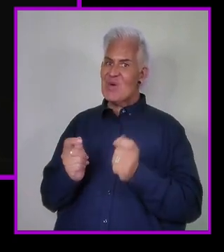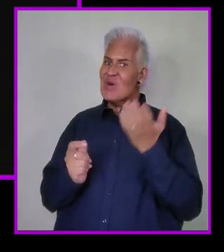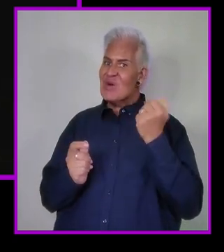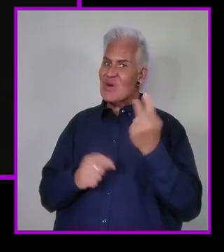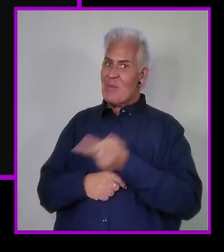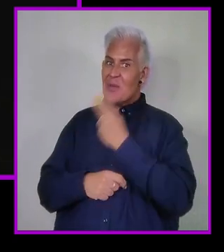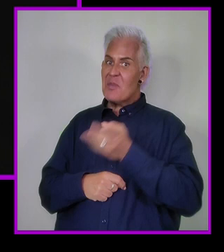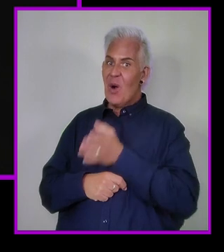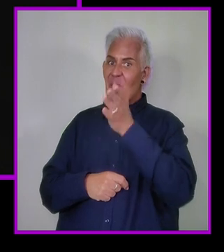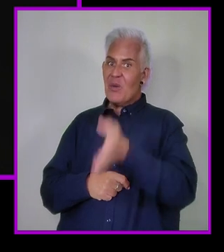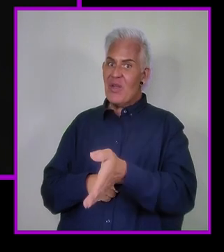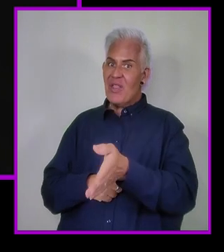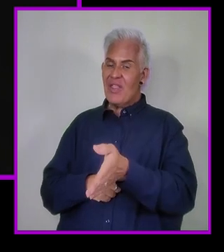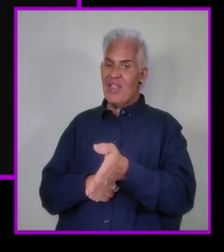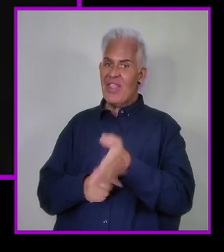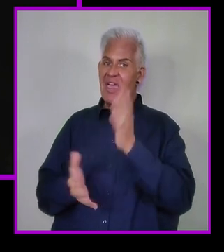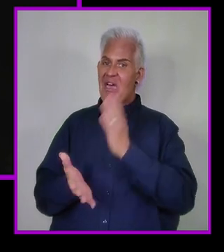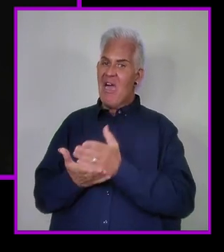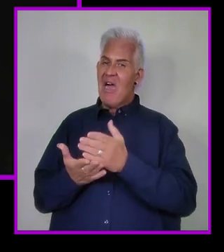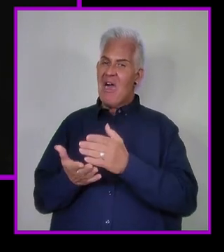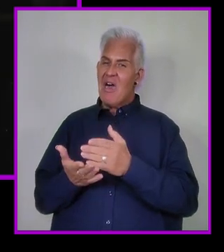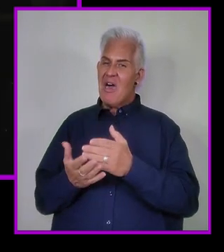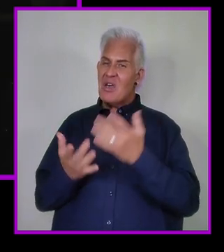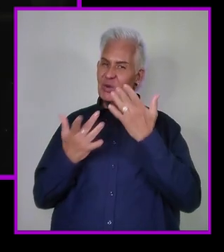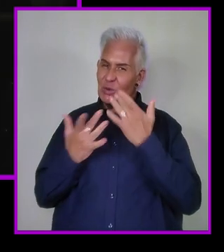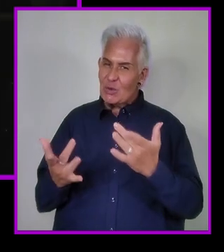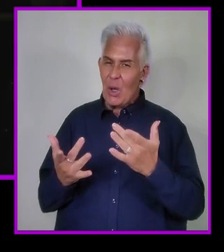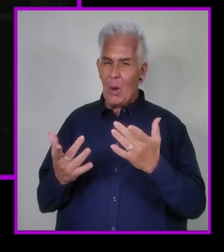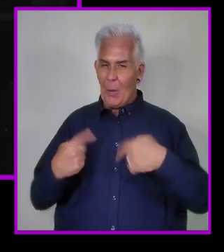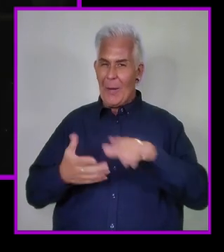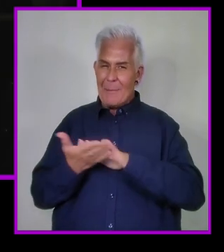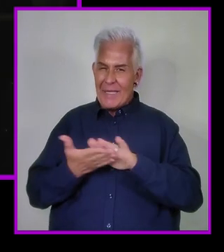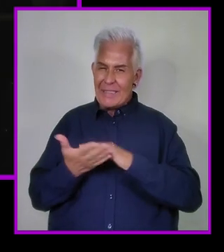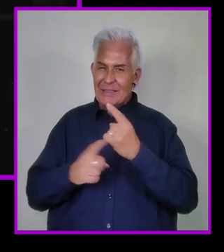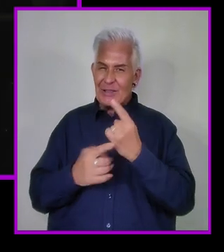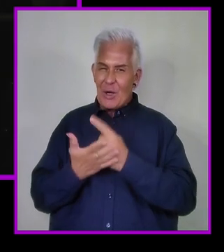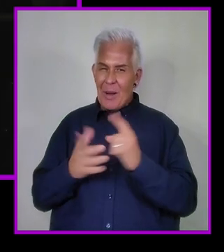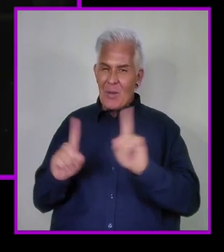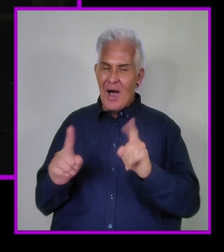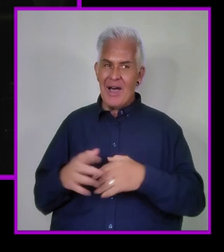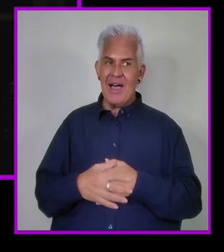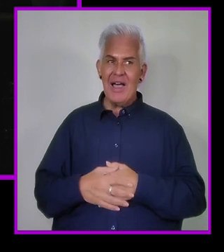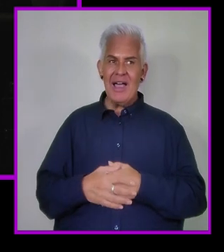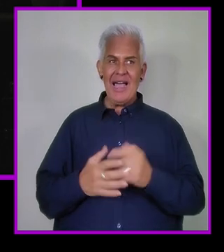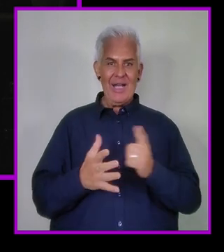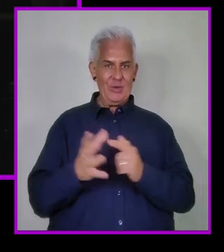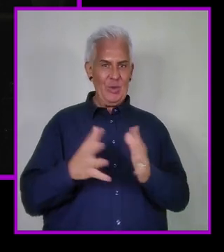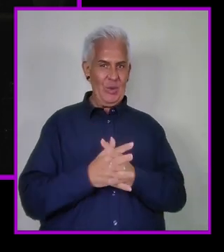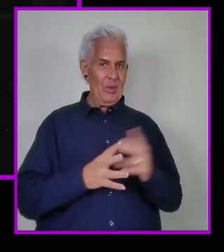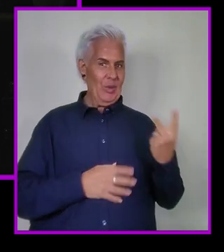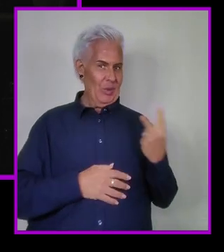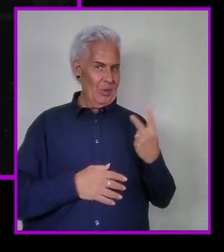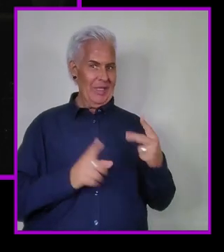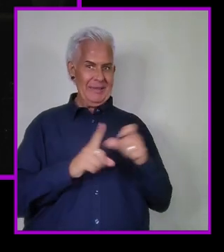you both attended that really kind of tells a bit of the story of the kinds of things that we're talking about today. I think through David and